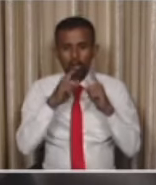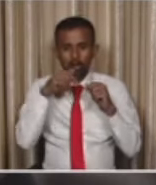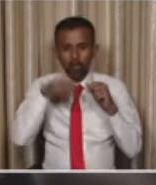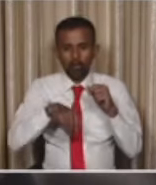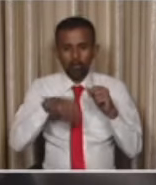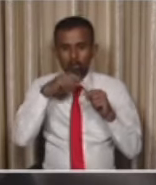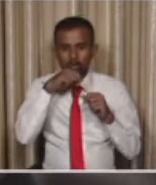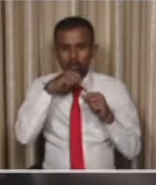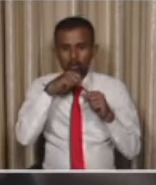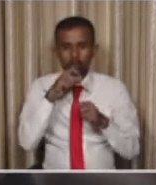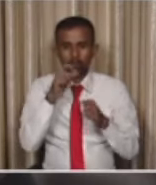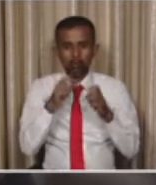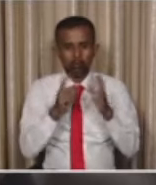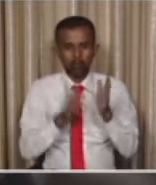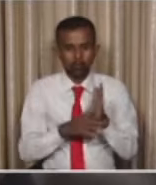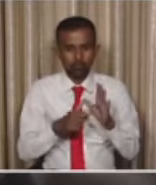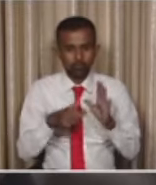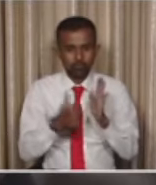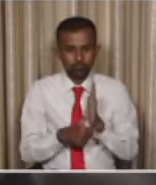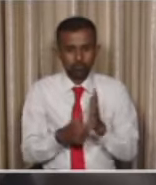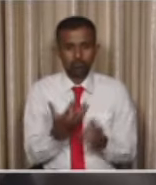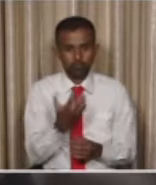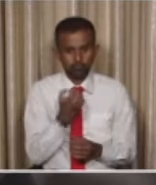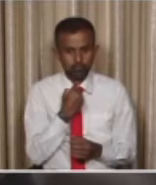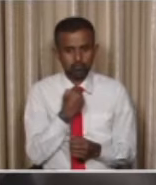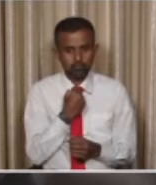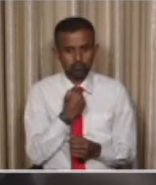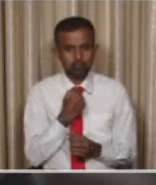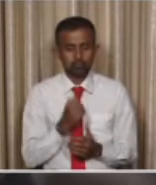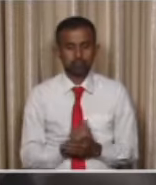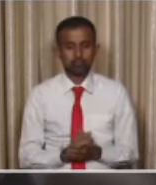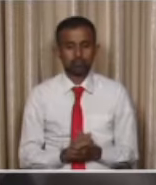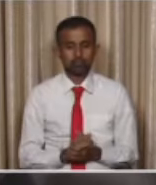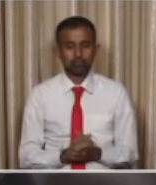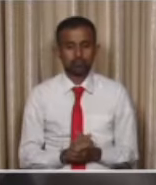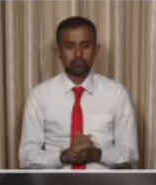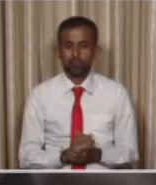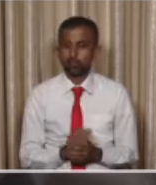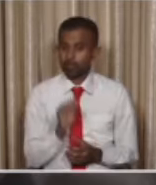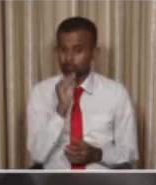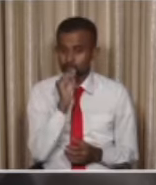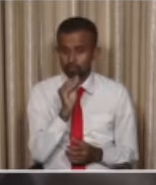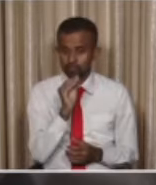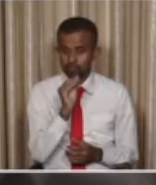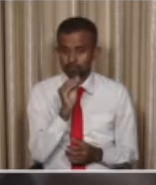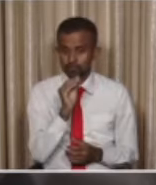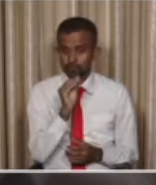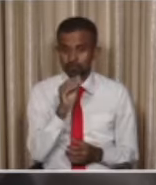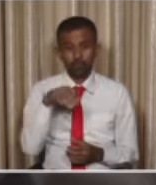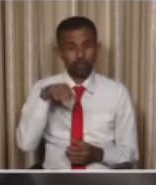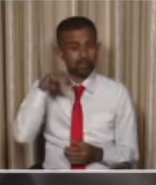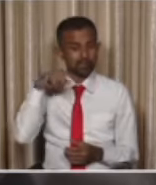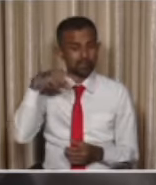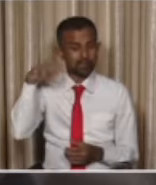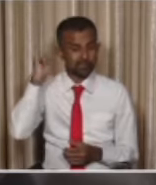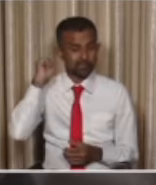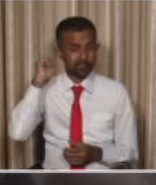that changed, and yesterday at the business committee meeting, I was told that it cannot be taken up today.